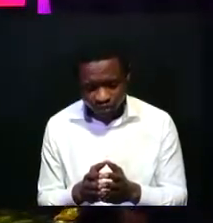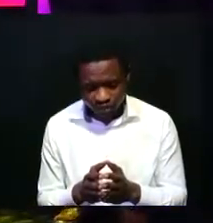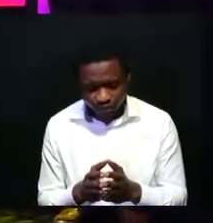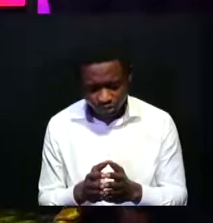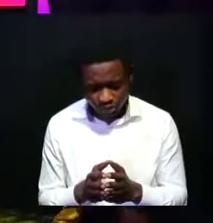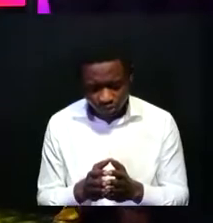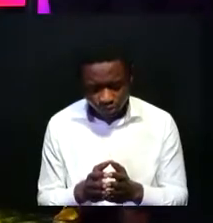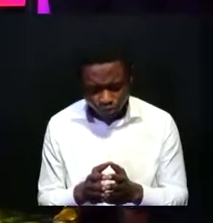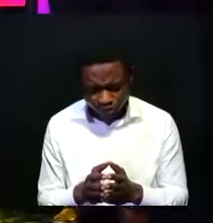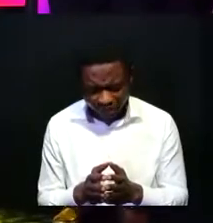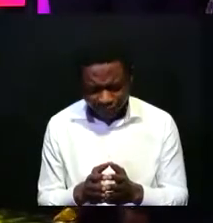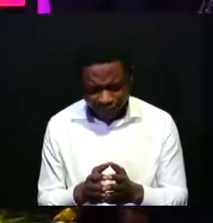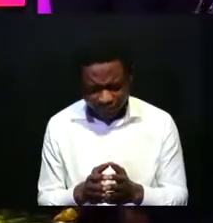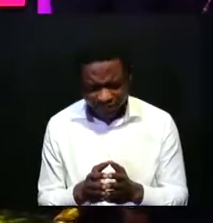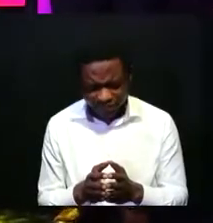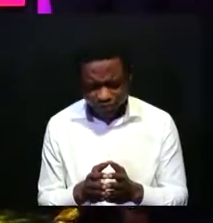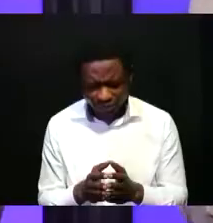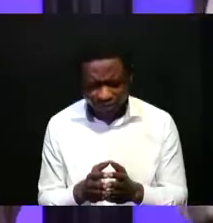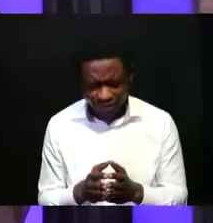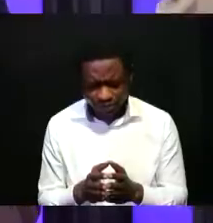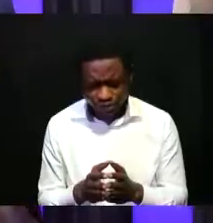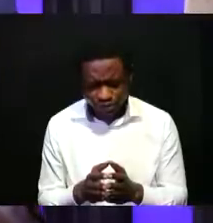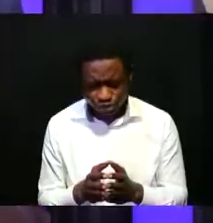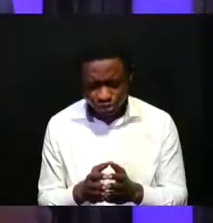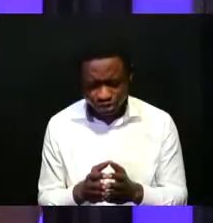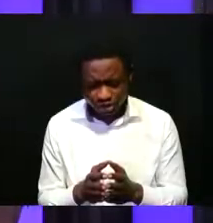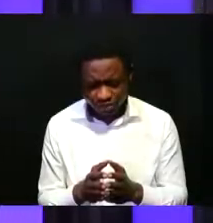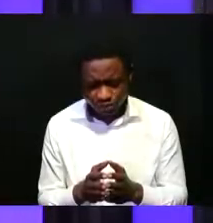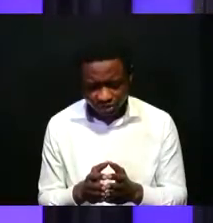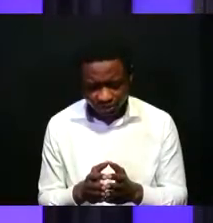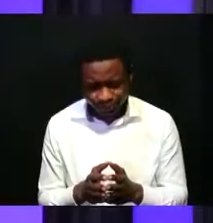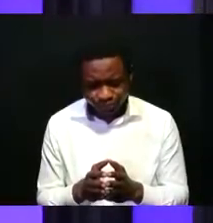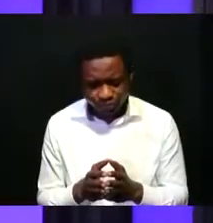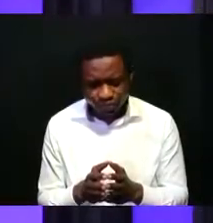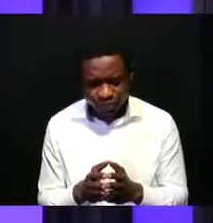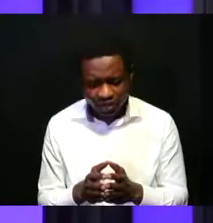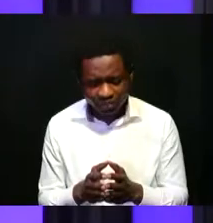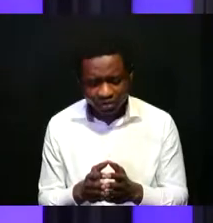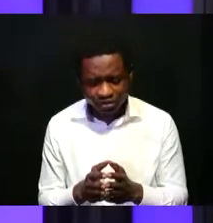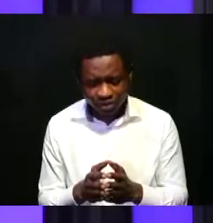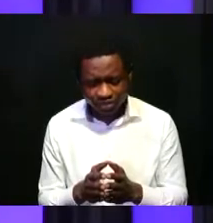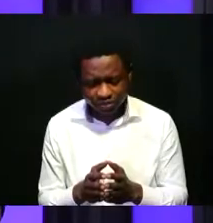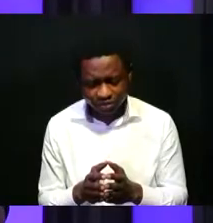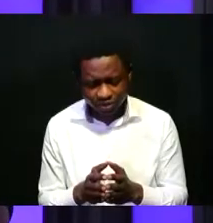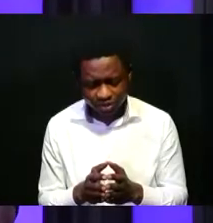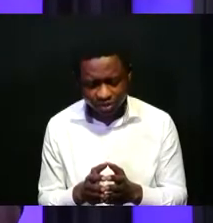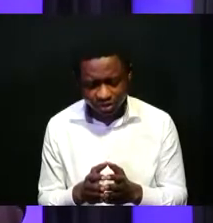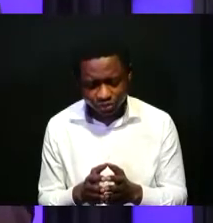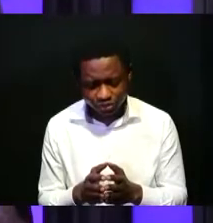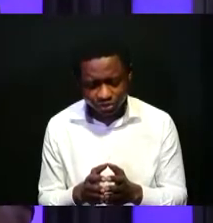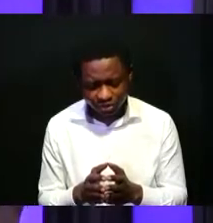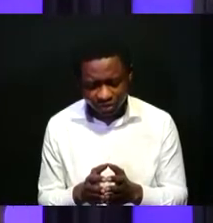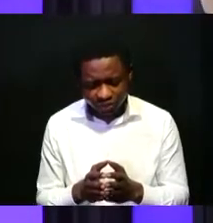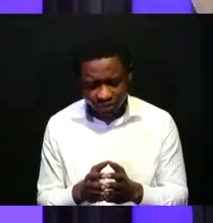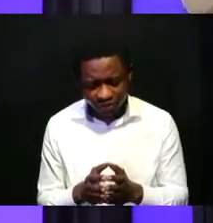God. Oh Lord, help us. Oh Lord, grant us grace, O Lord. Make an asunabre